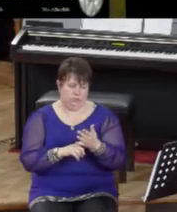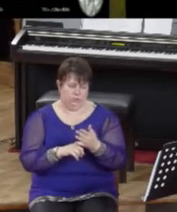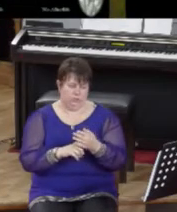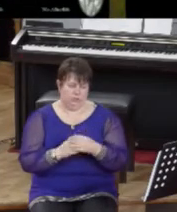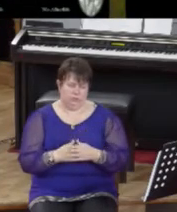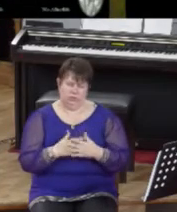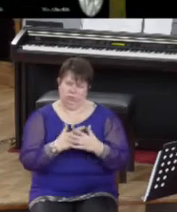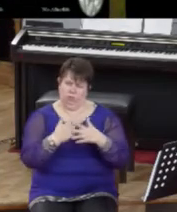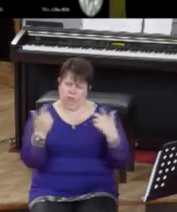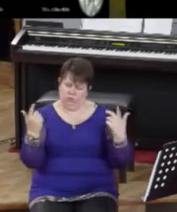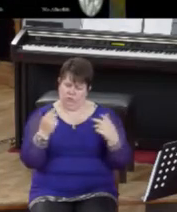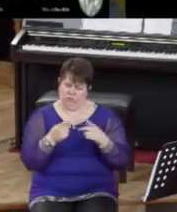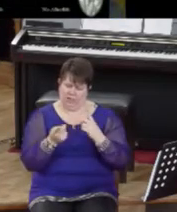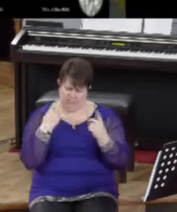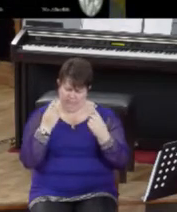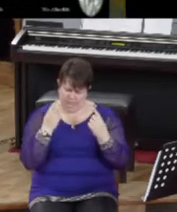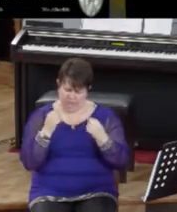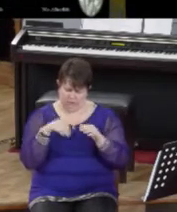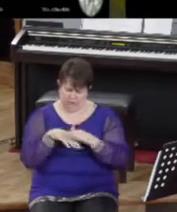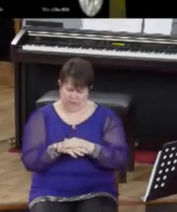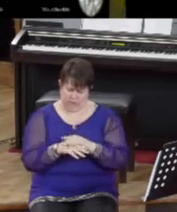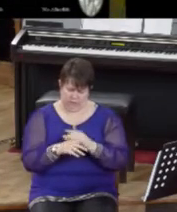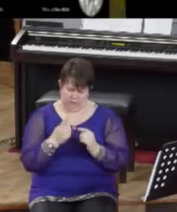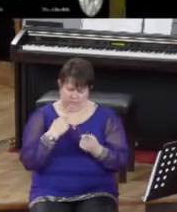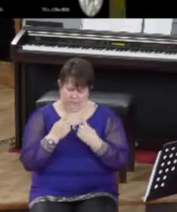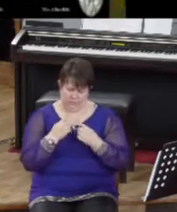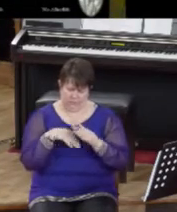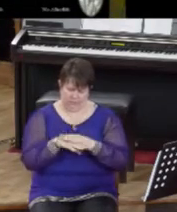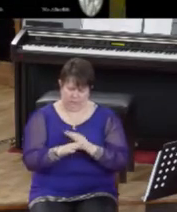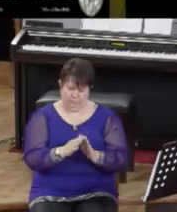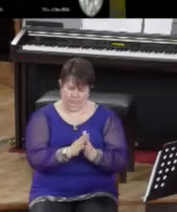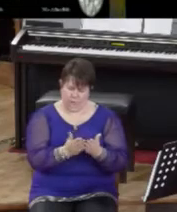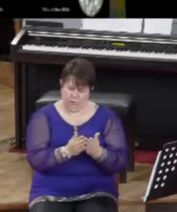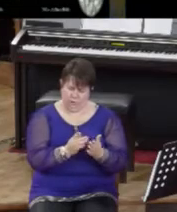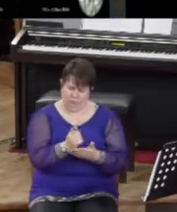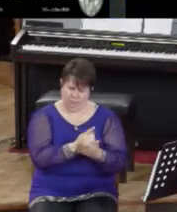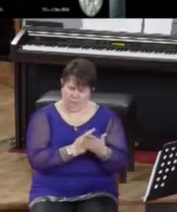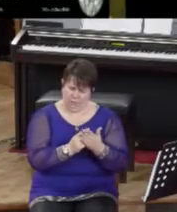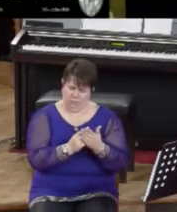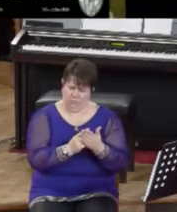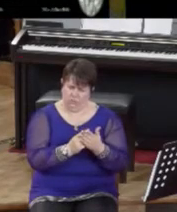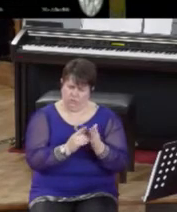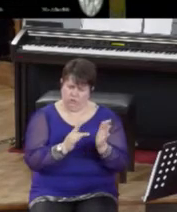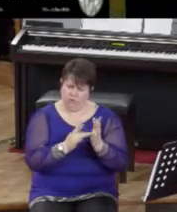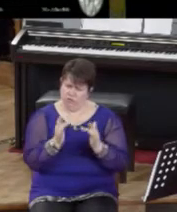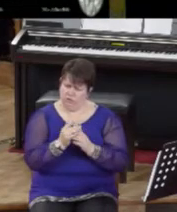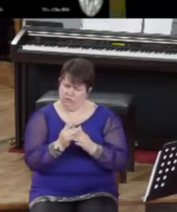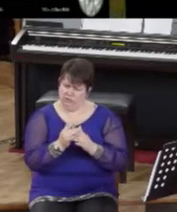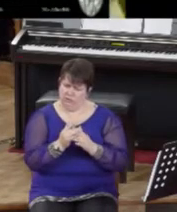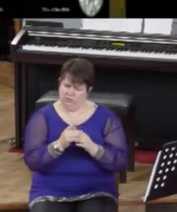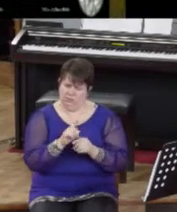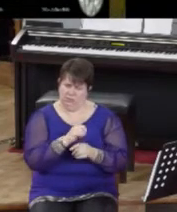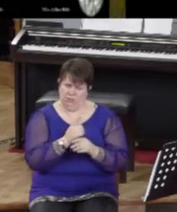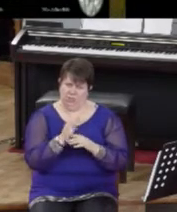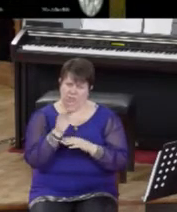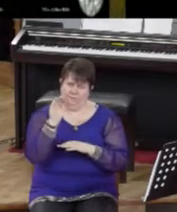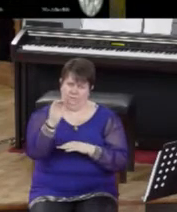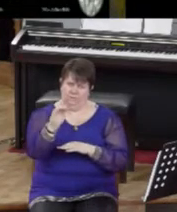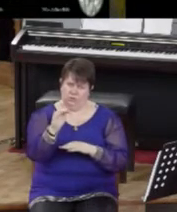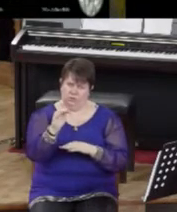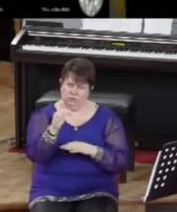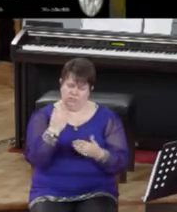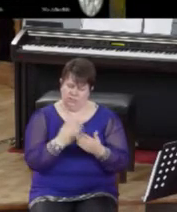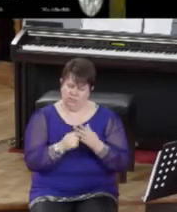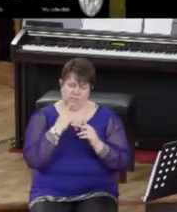life, the birth, the life, the death, the resurrection of Jesus Christ, even although it never mentions